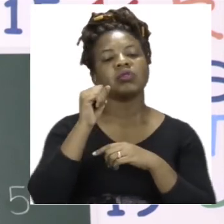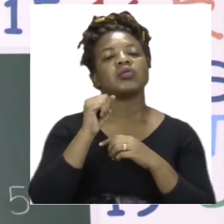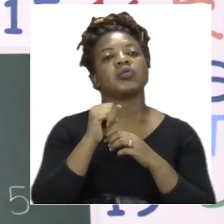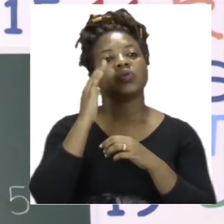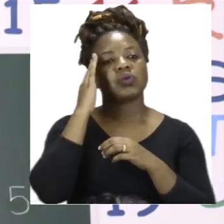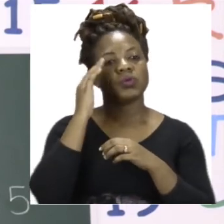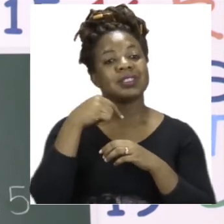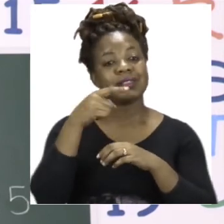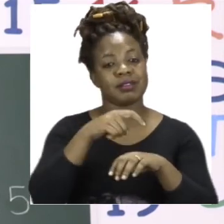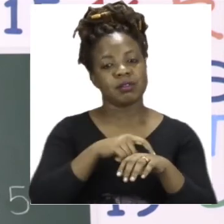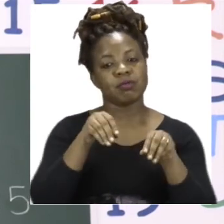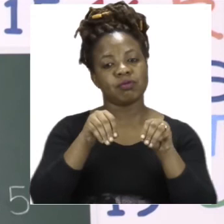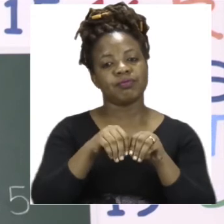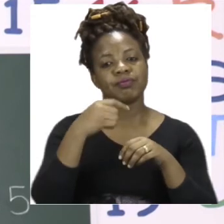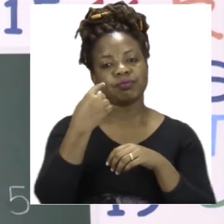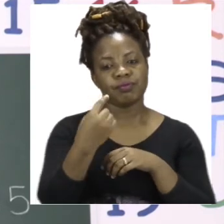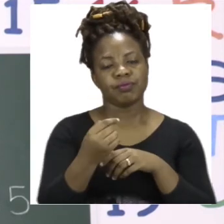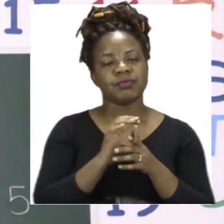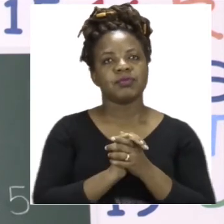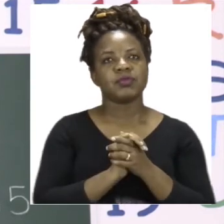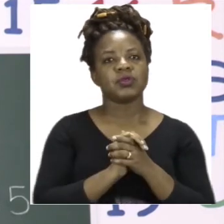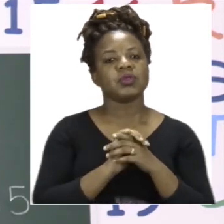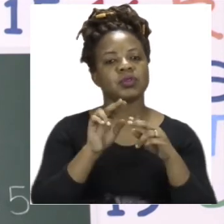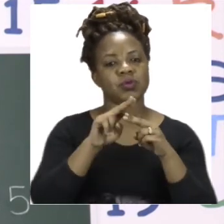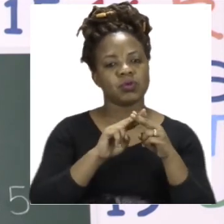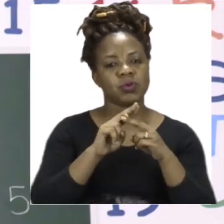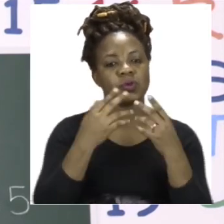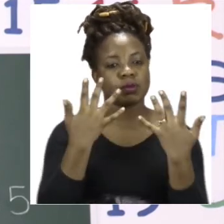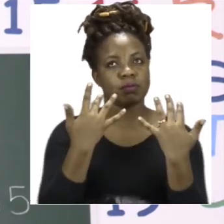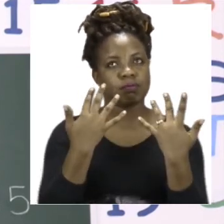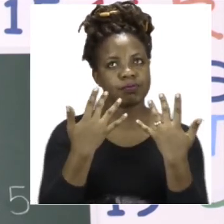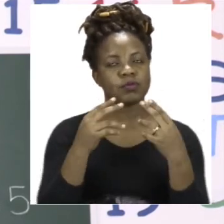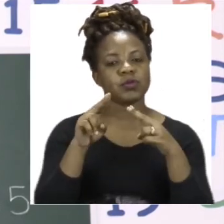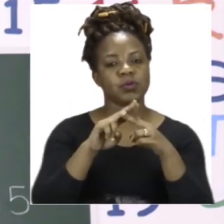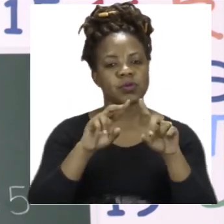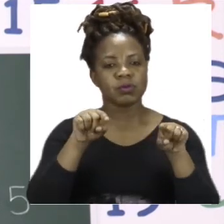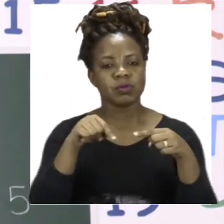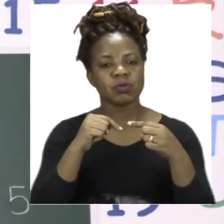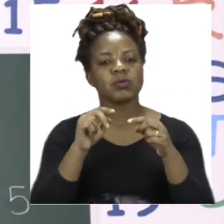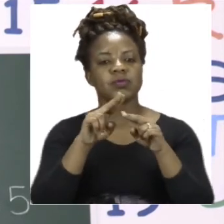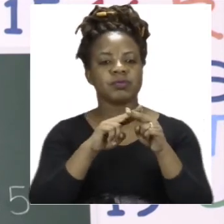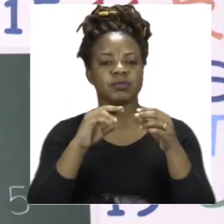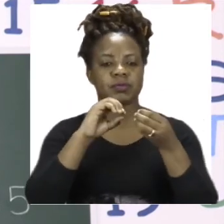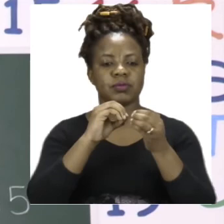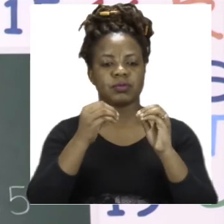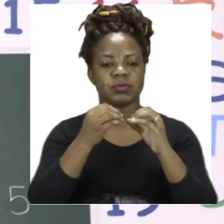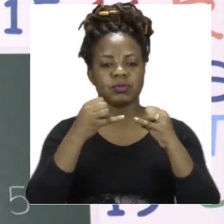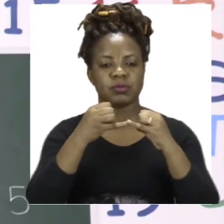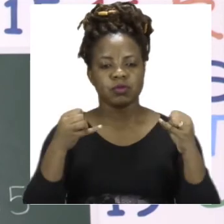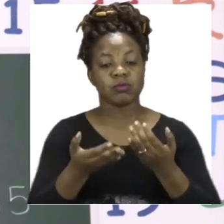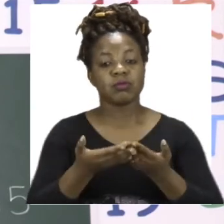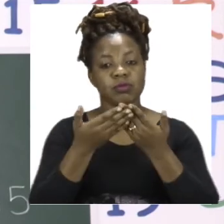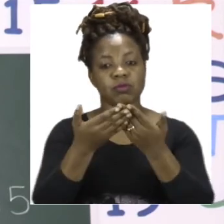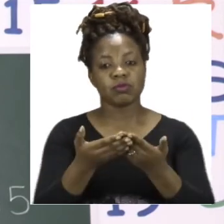your number line, or you can also use your counters to help you get the correct answers. I